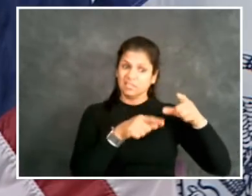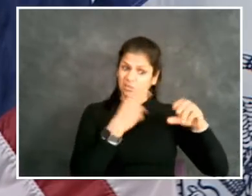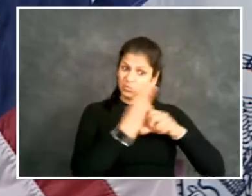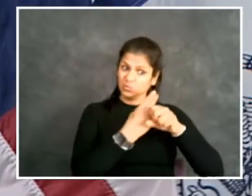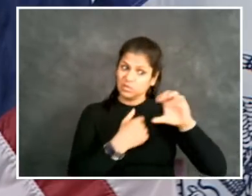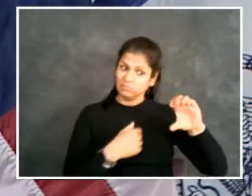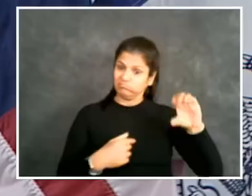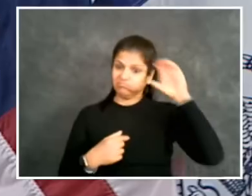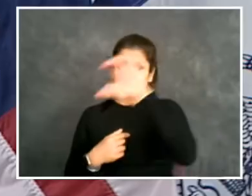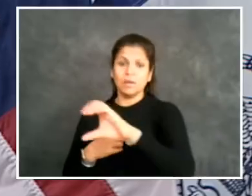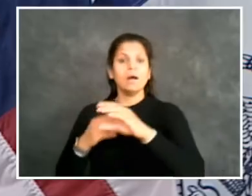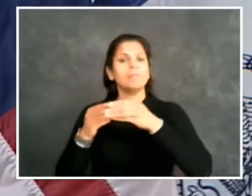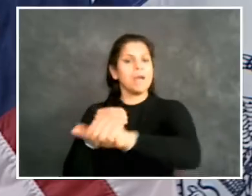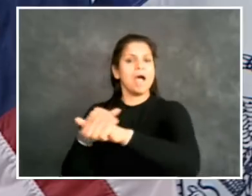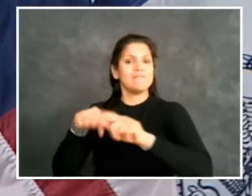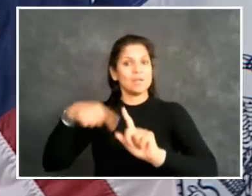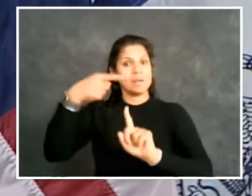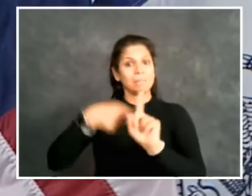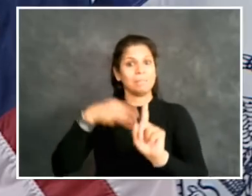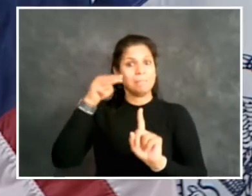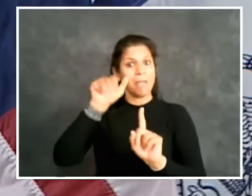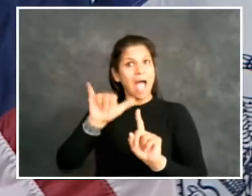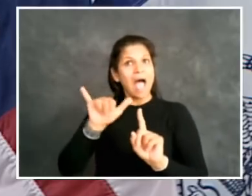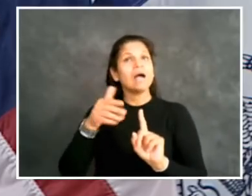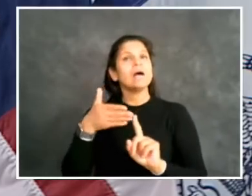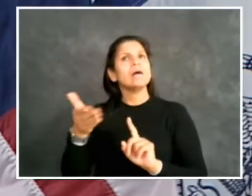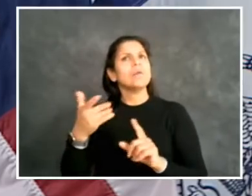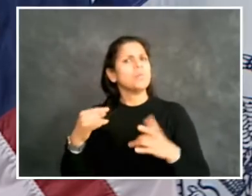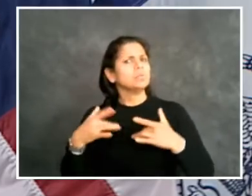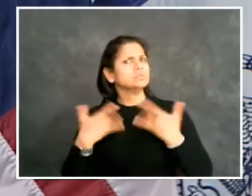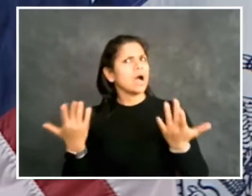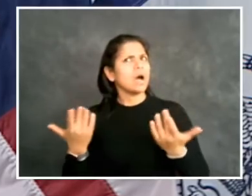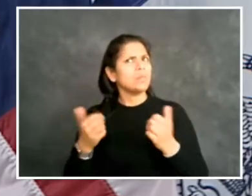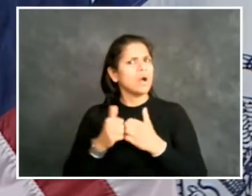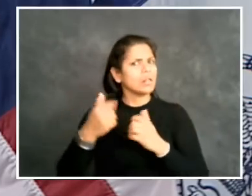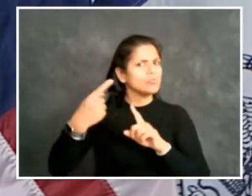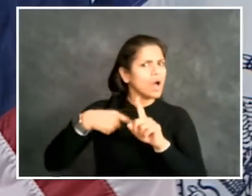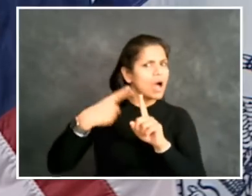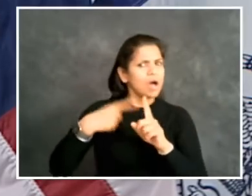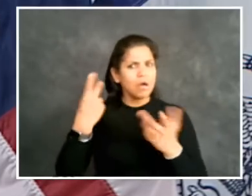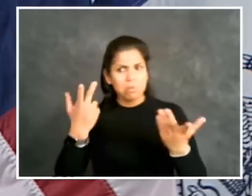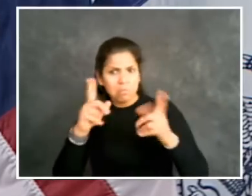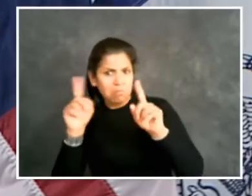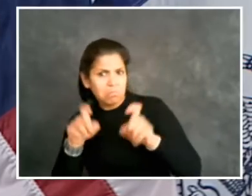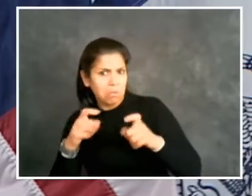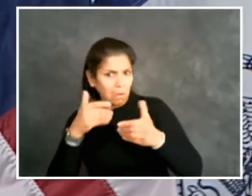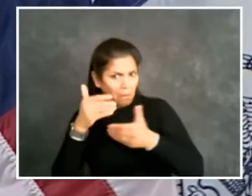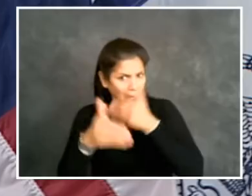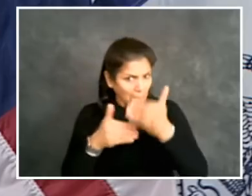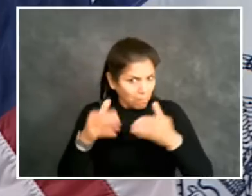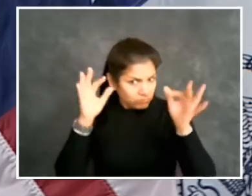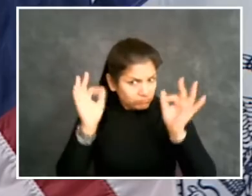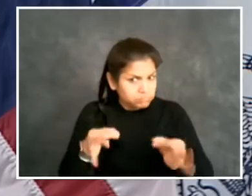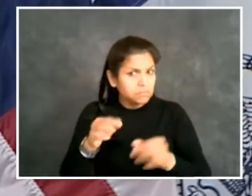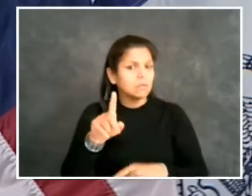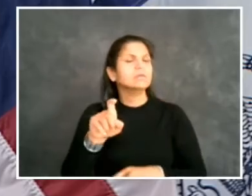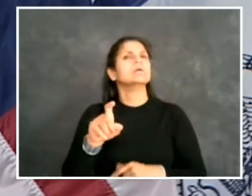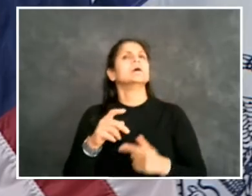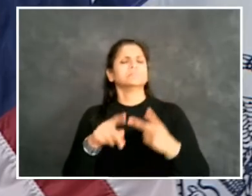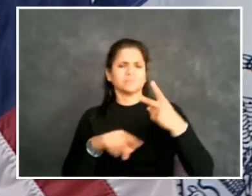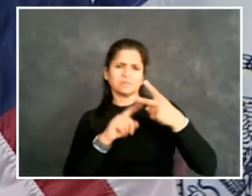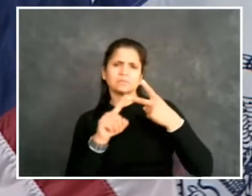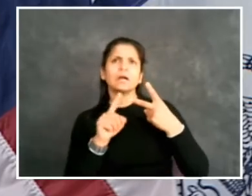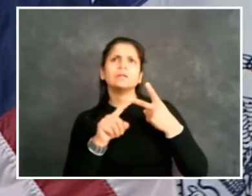Virginia. What then is the need for Franklin Graham's Samaritan's Purse in Central Park? And are you at all concerned that